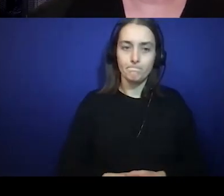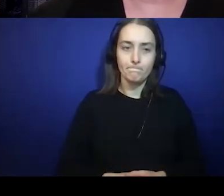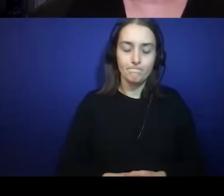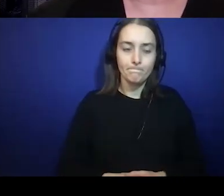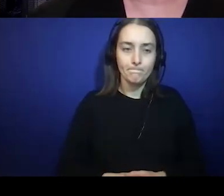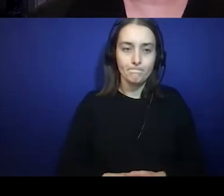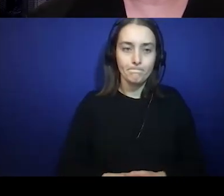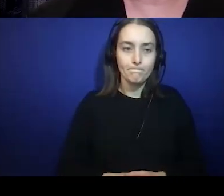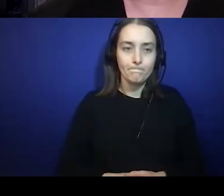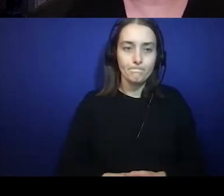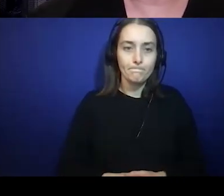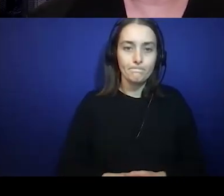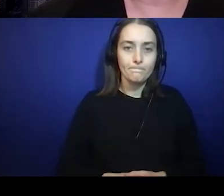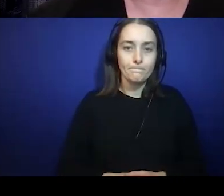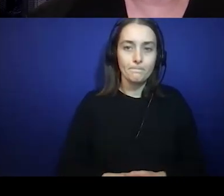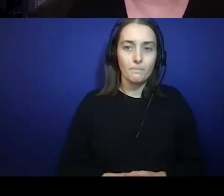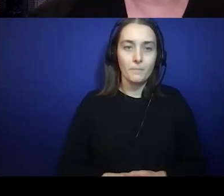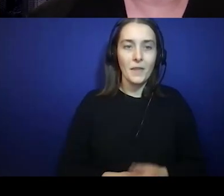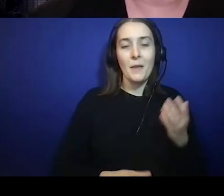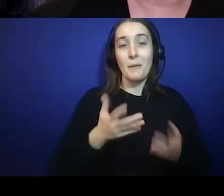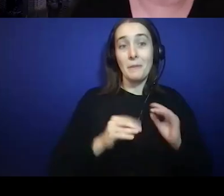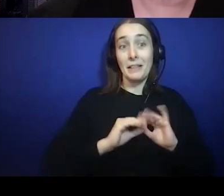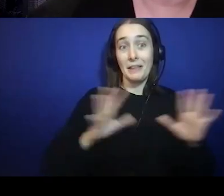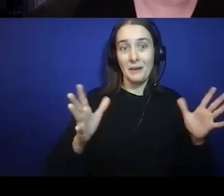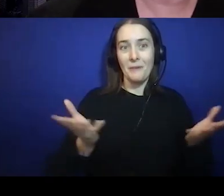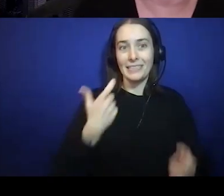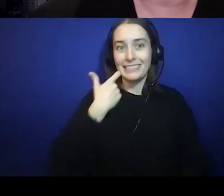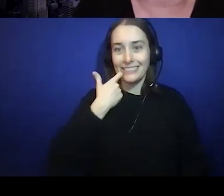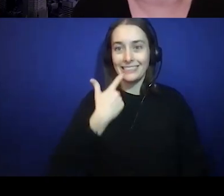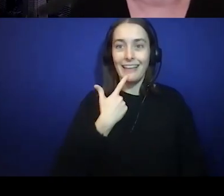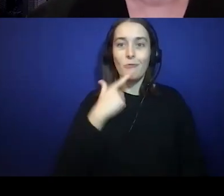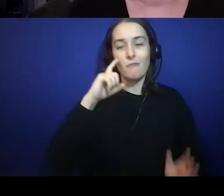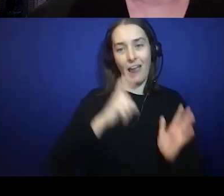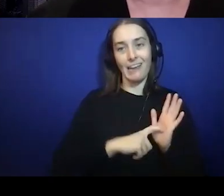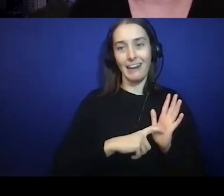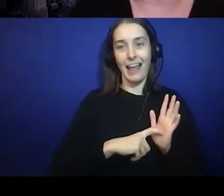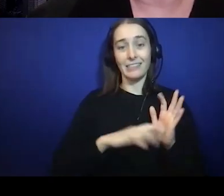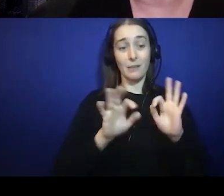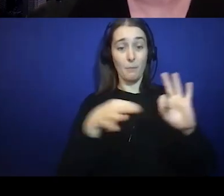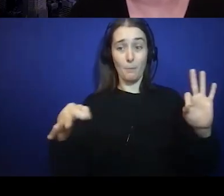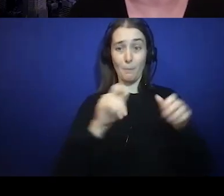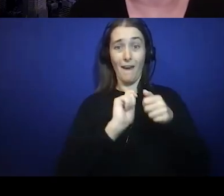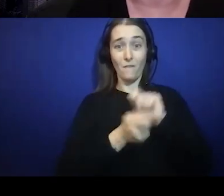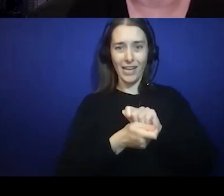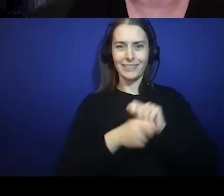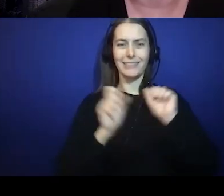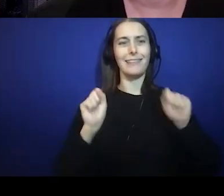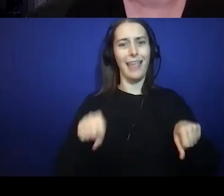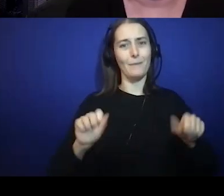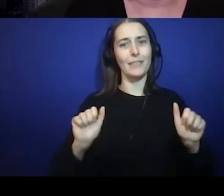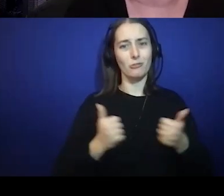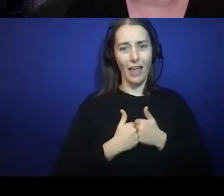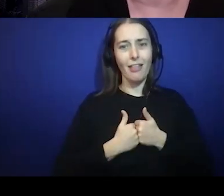So, as is probably clear from what I just said, we recognize that paraphrasing can indeed be a